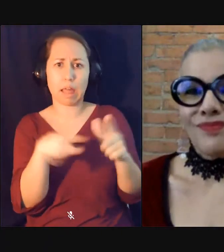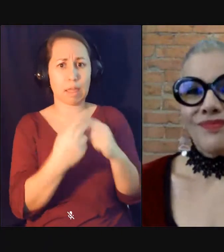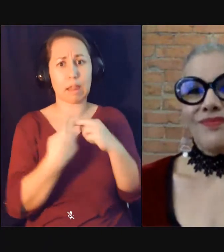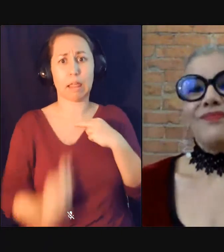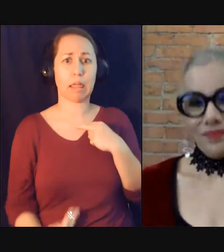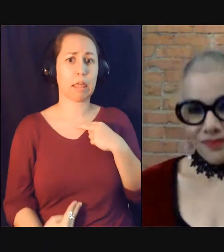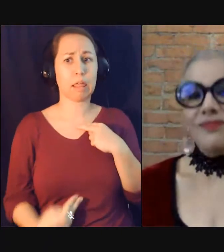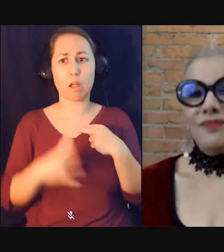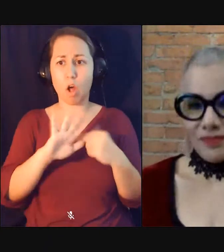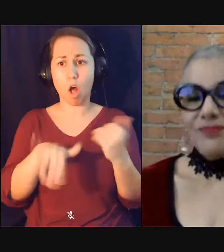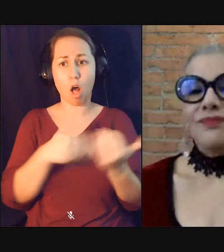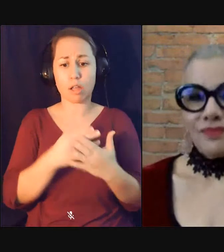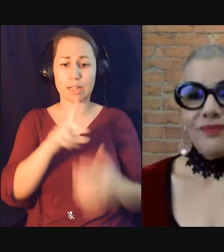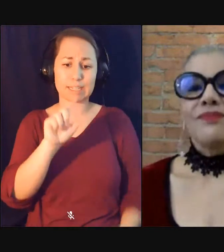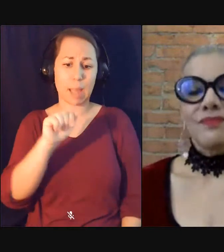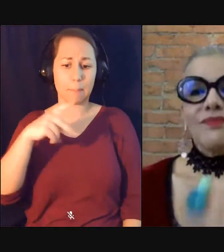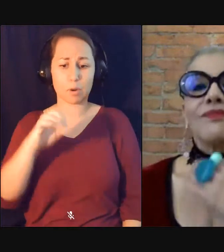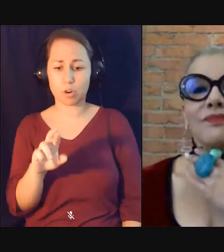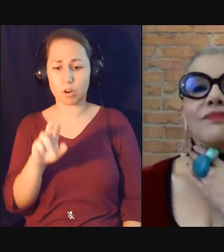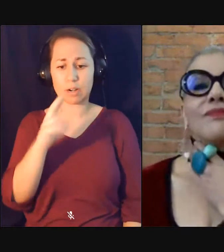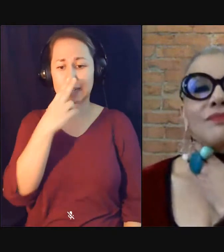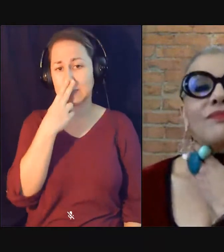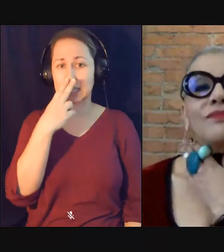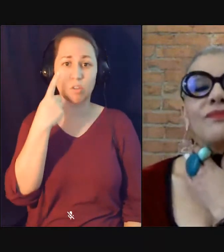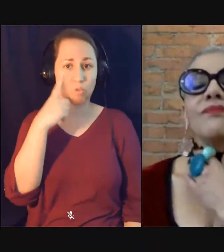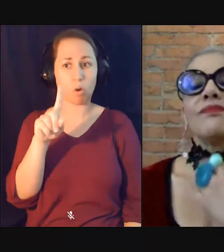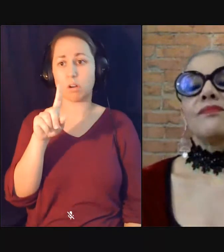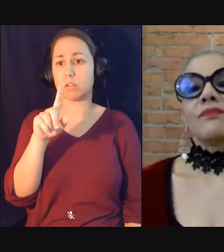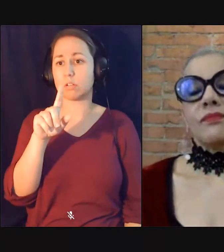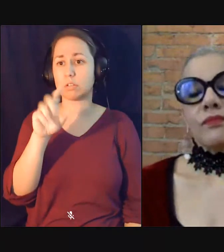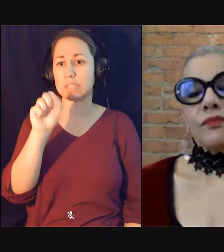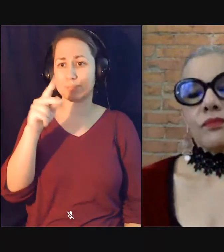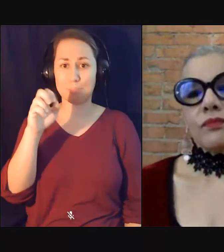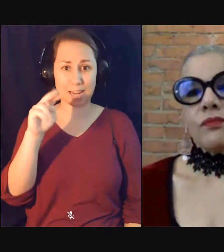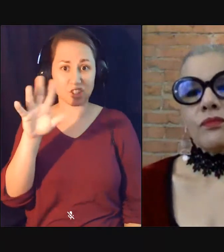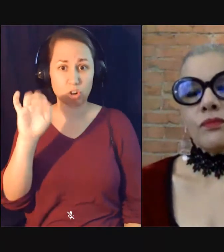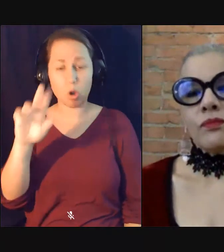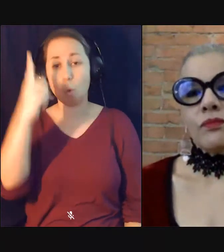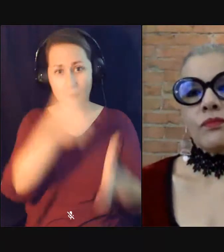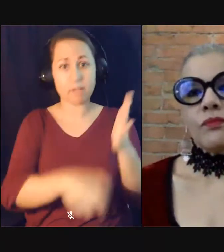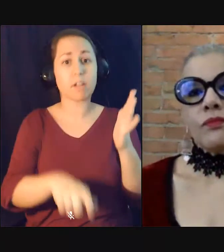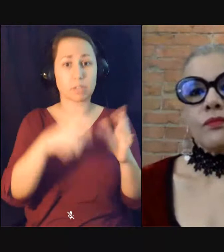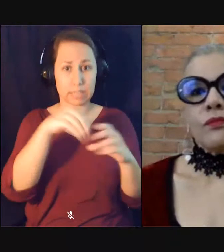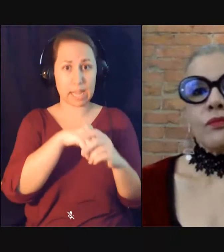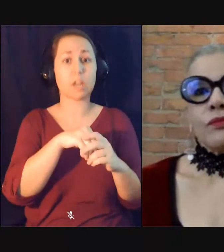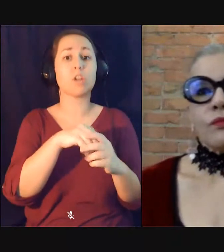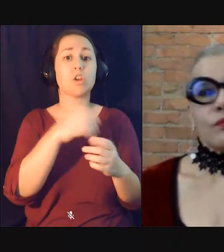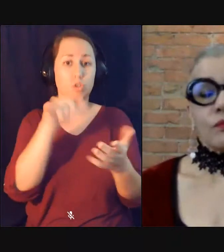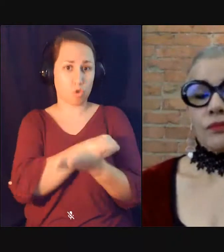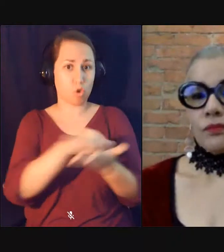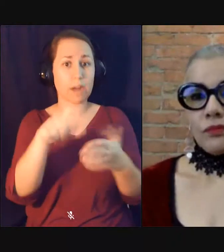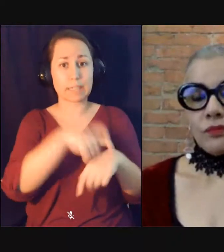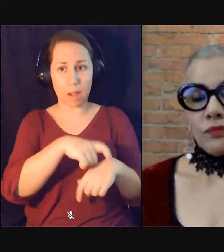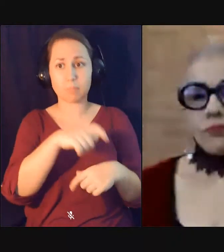dapper Nazi profiles of Richard Spencer. There was an infamous article in the New York Times about Tony Hilfiger, a